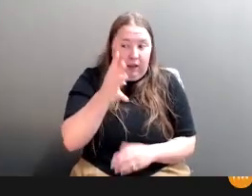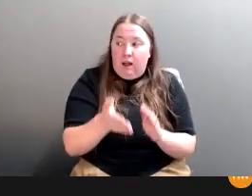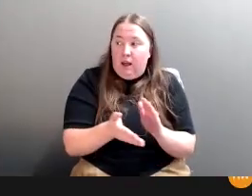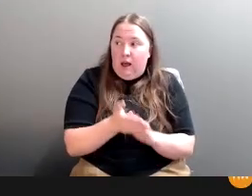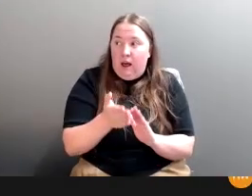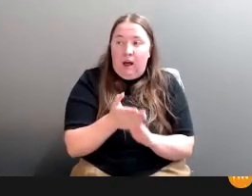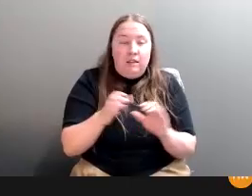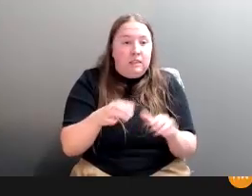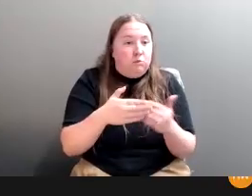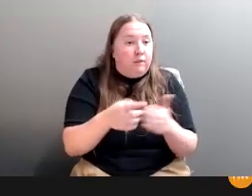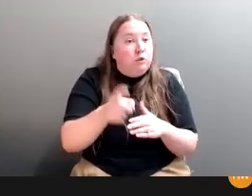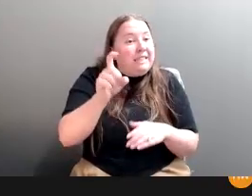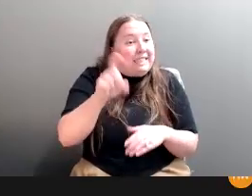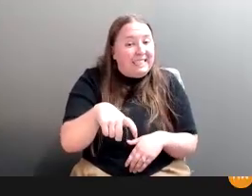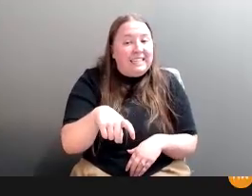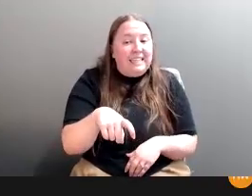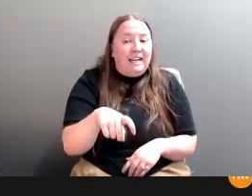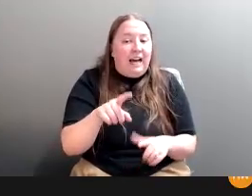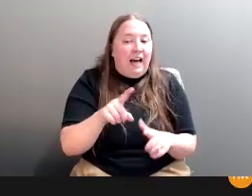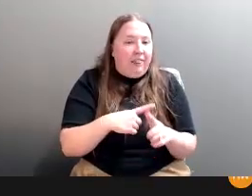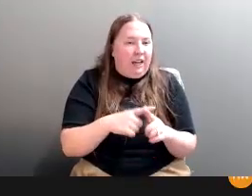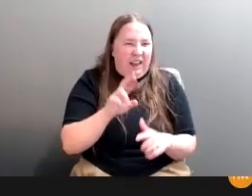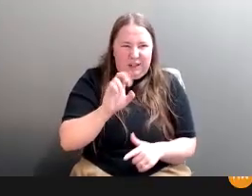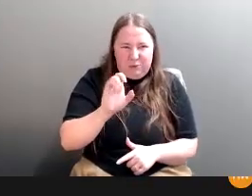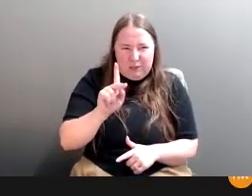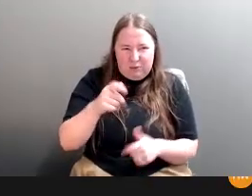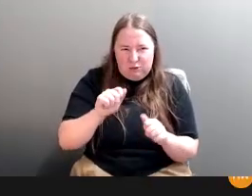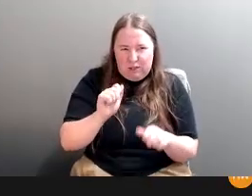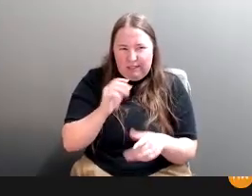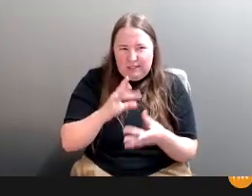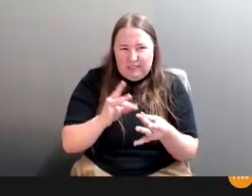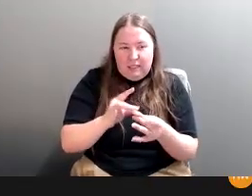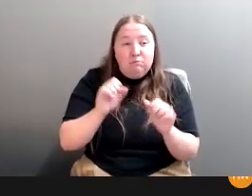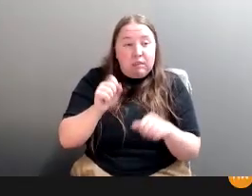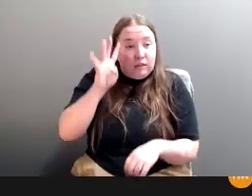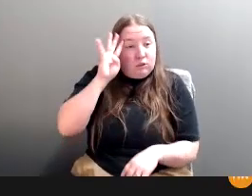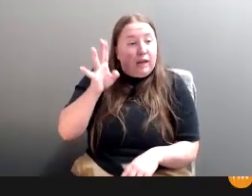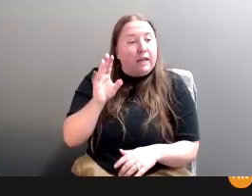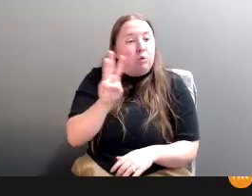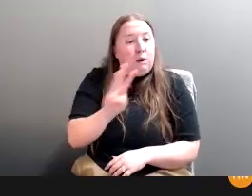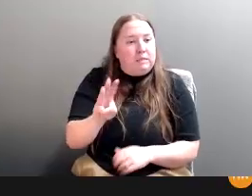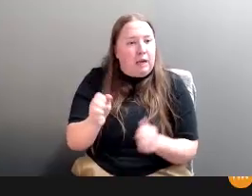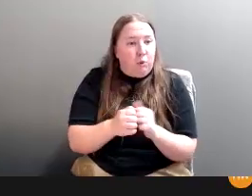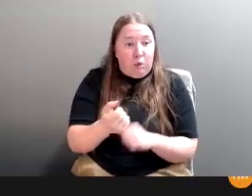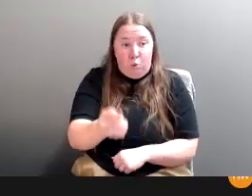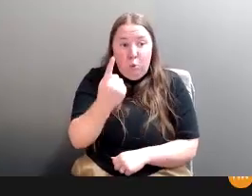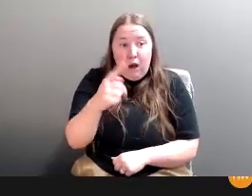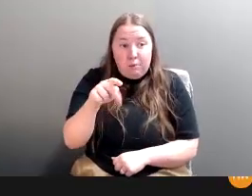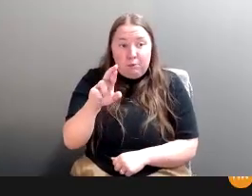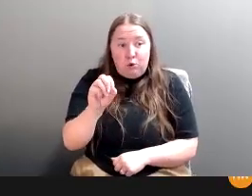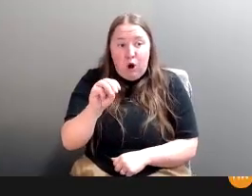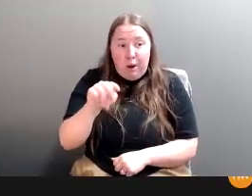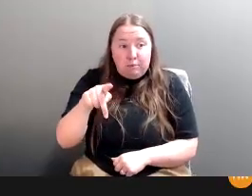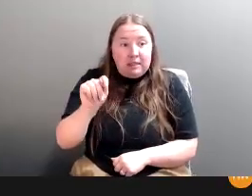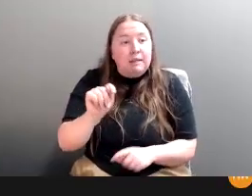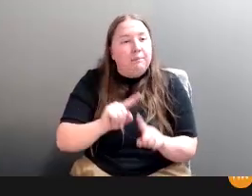you need it to, and only when, and this is I think what Rick was trying to say earlier, yeah, you can create a site with one prompt, but when you want to take it